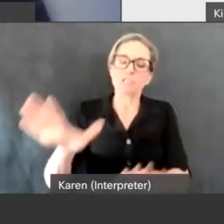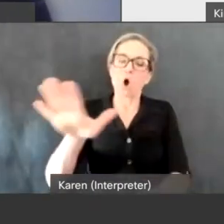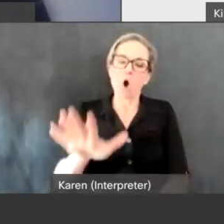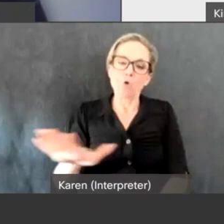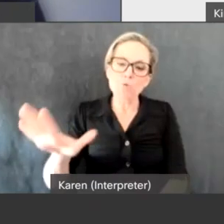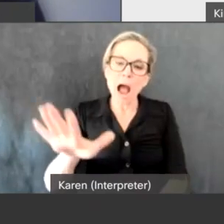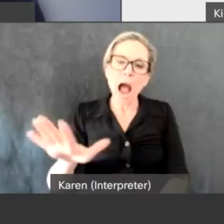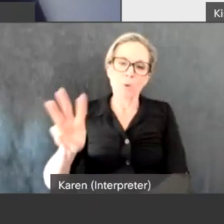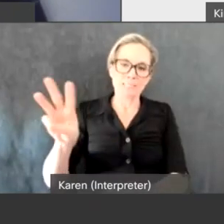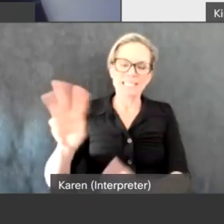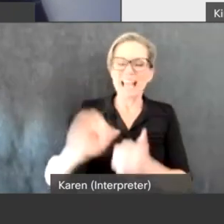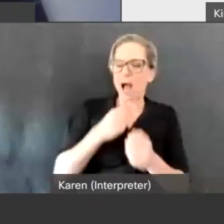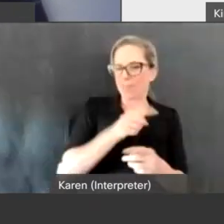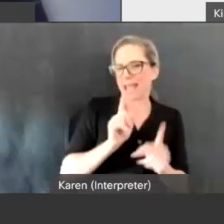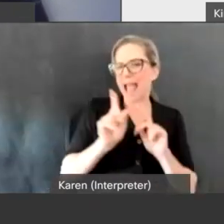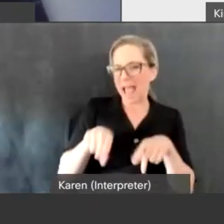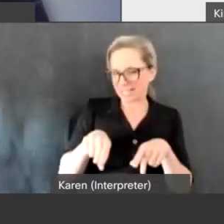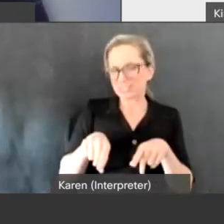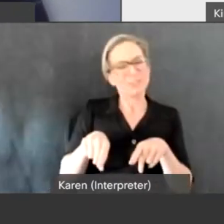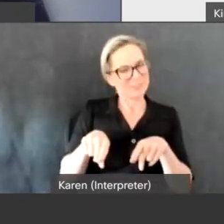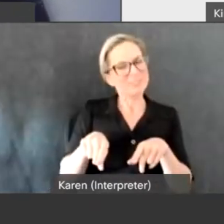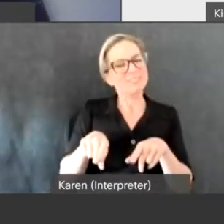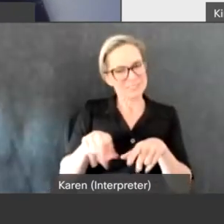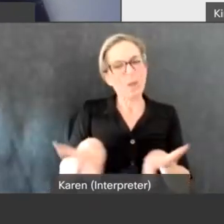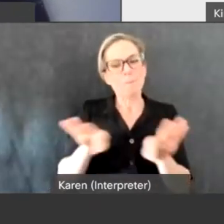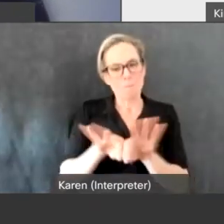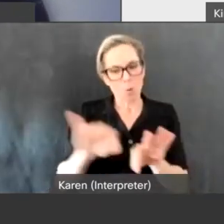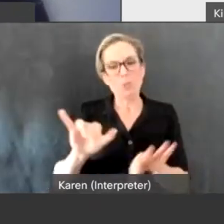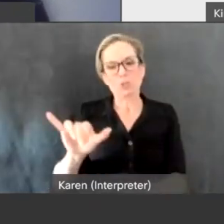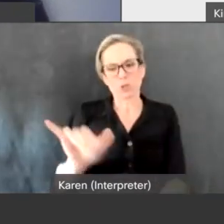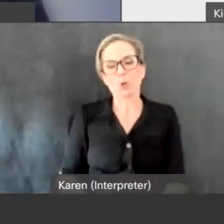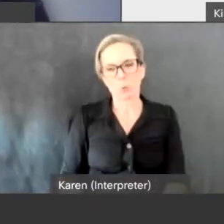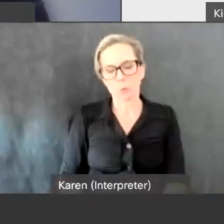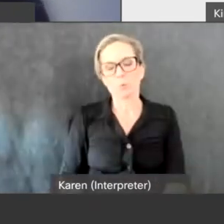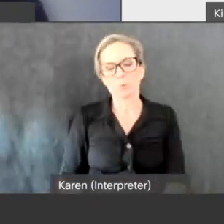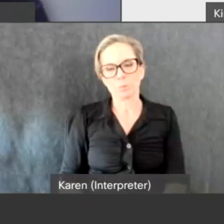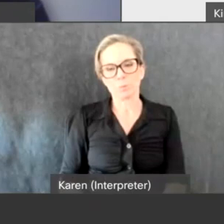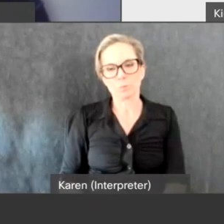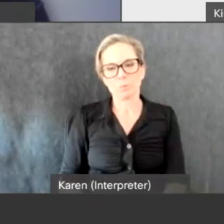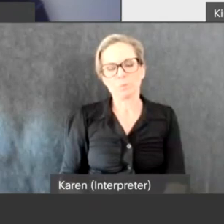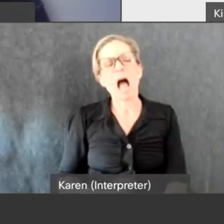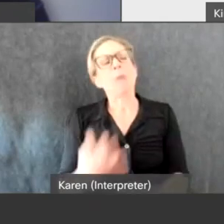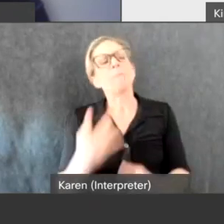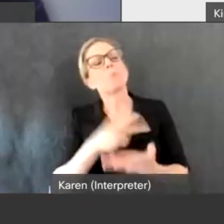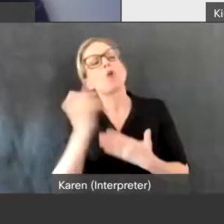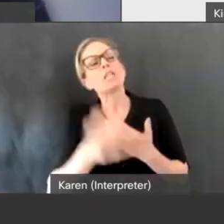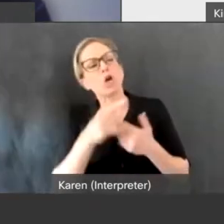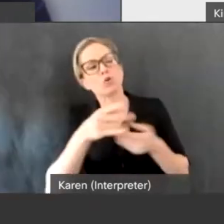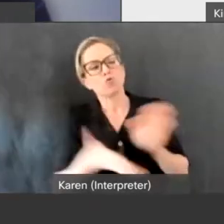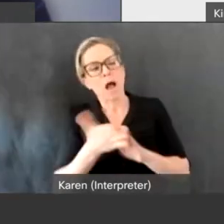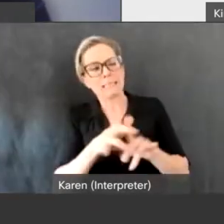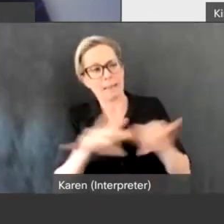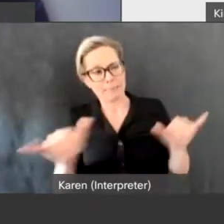they answer these questions are also important. You want to find out how many projects they're running at the